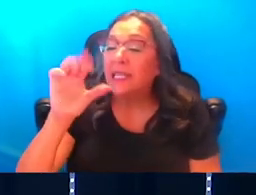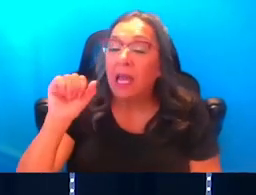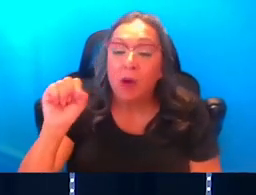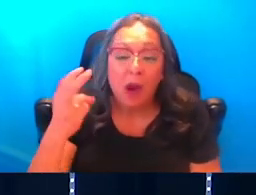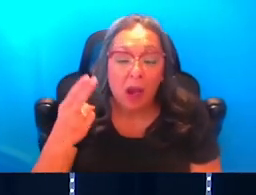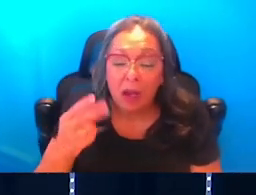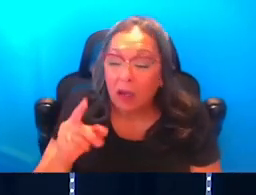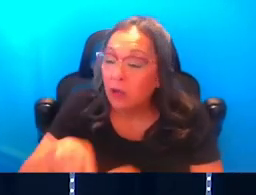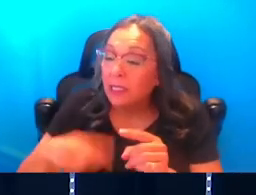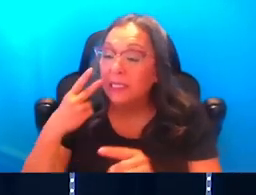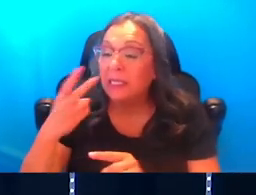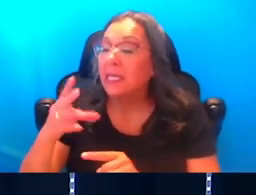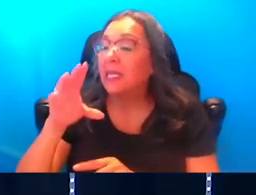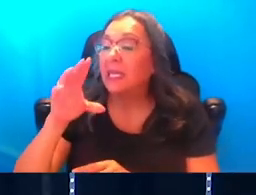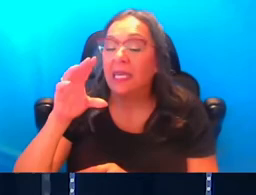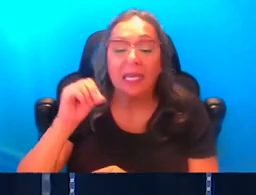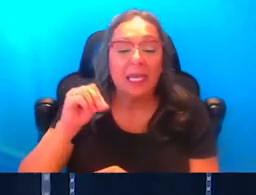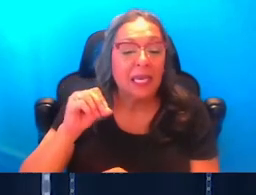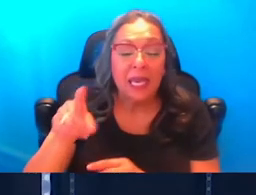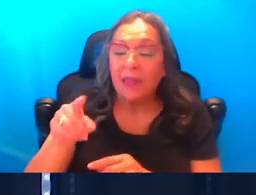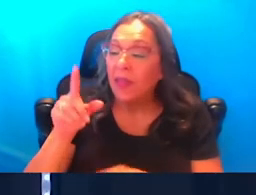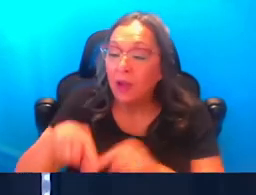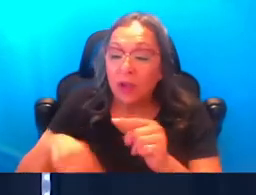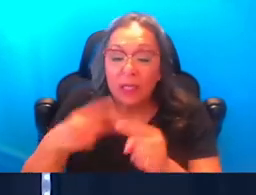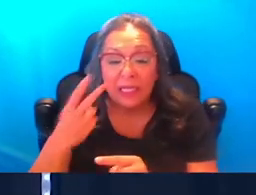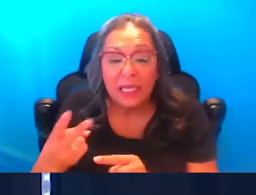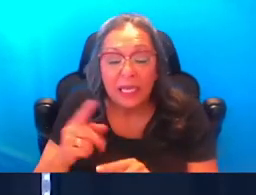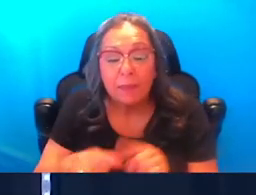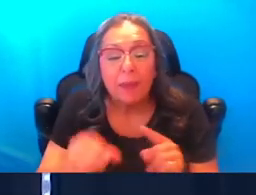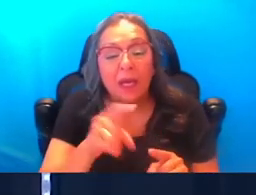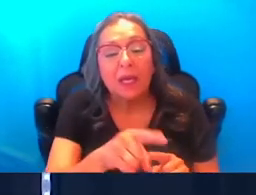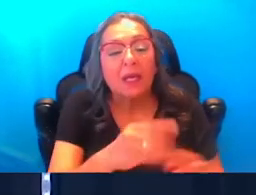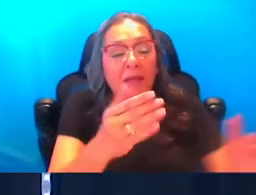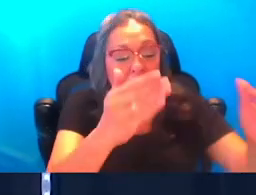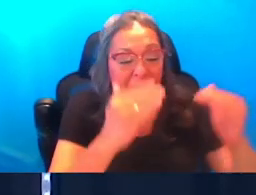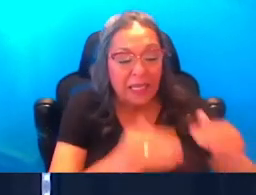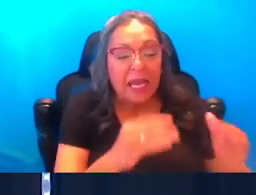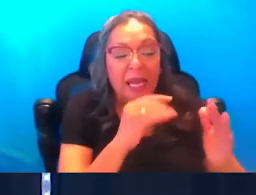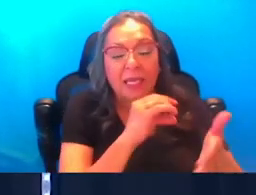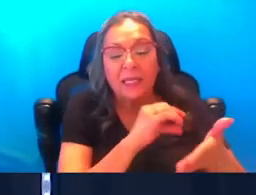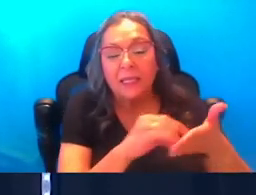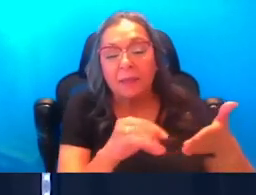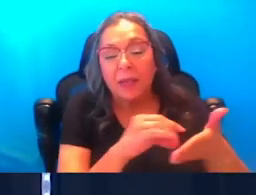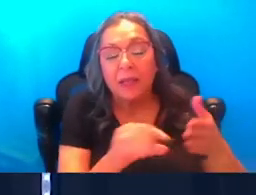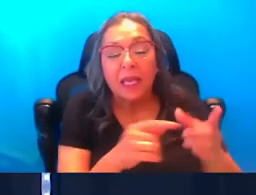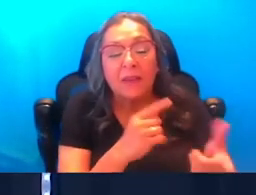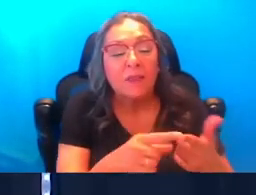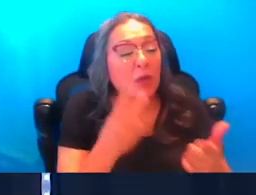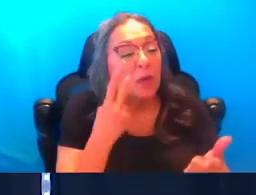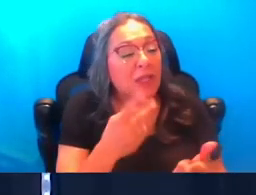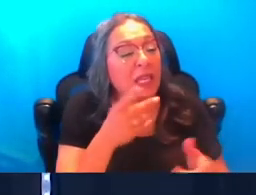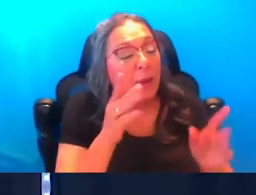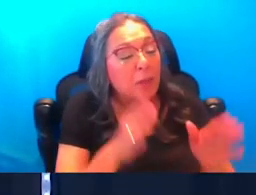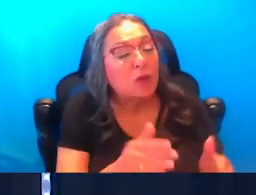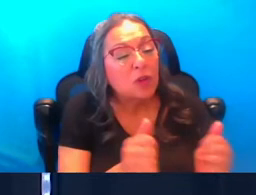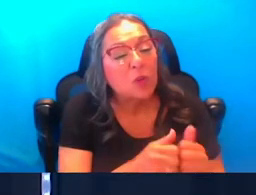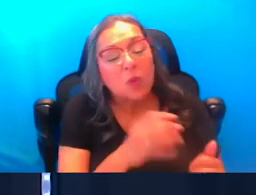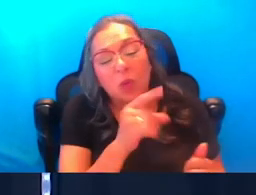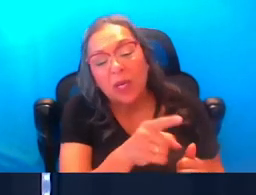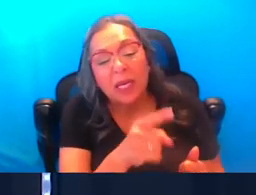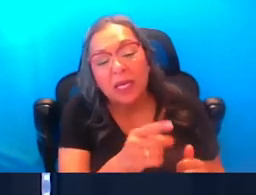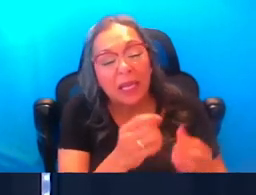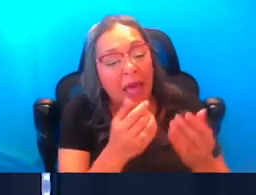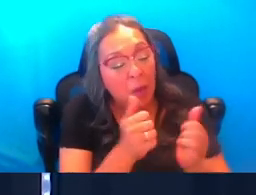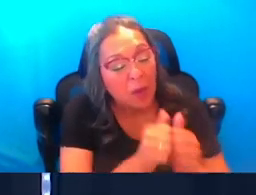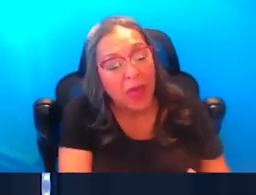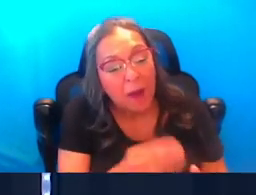him. Verse 15, suppose you see a brother or sister who has no food or clothing and you say, goodbye and have a good day, stay warm and